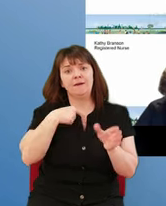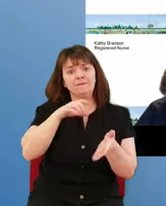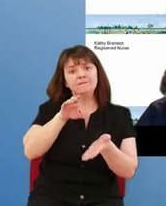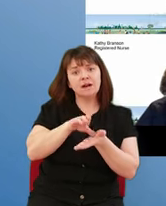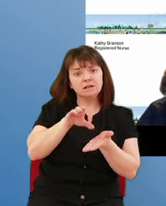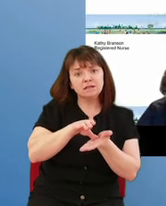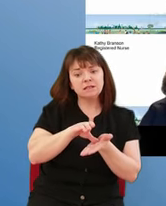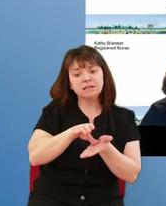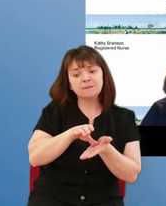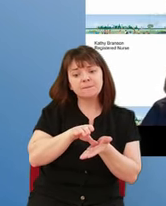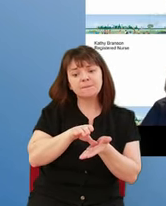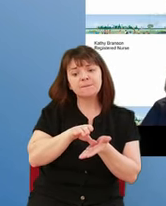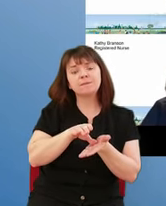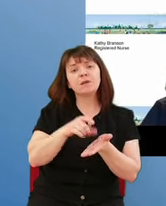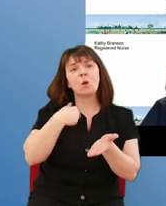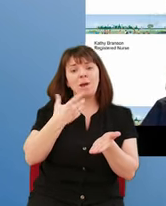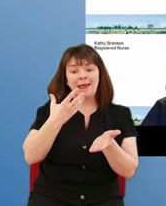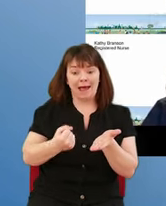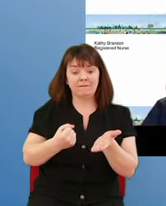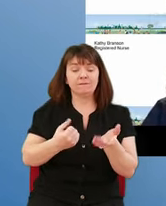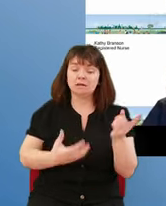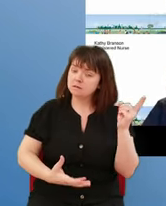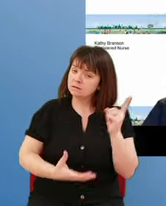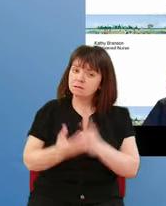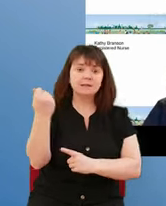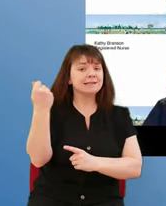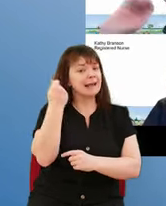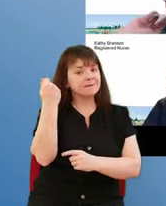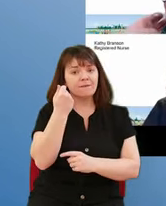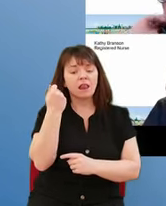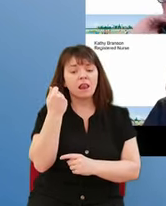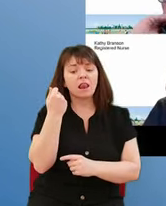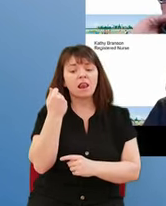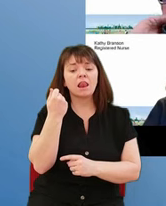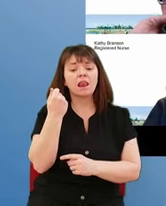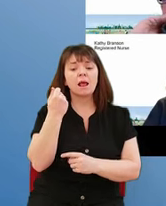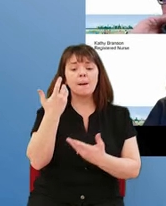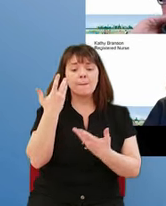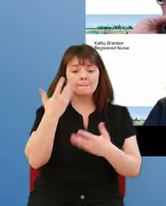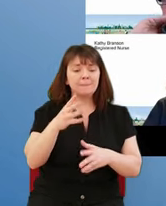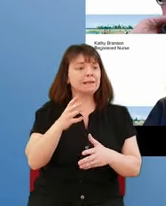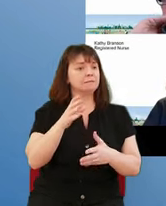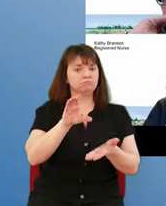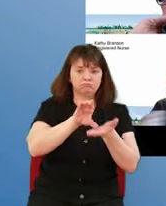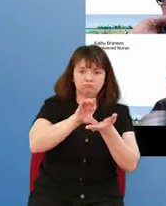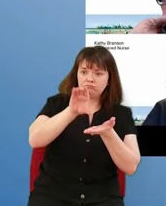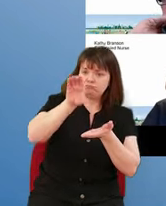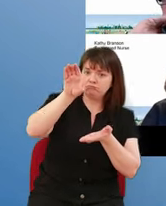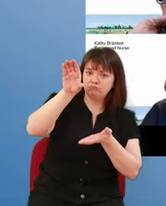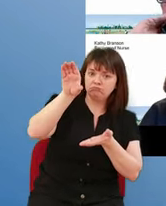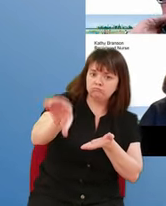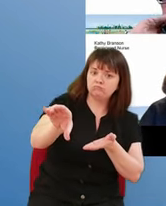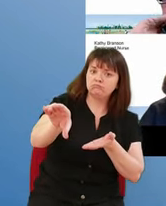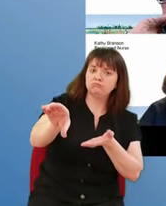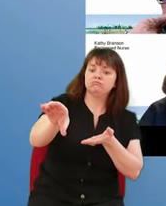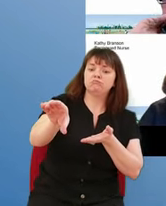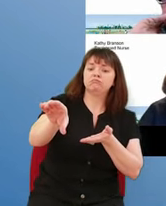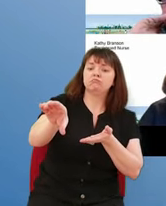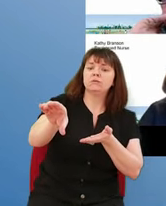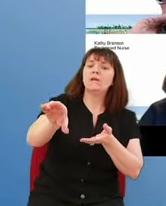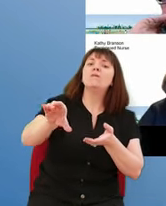allocated some funding to a number of practices and PCN. And clearly, we have seen